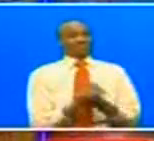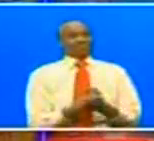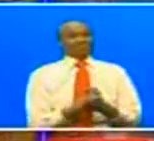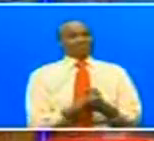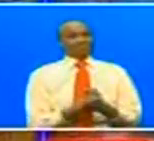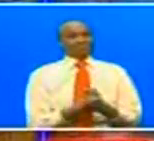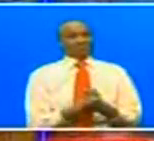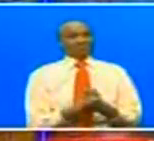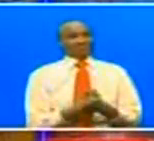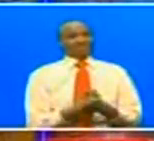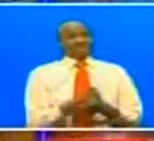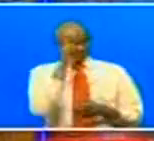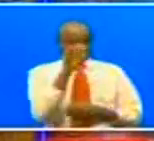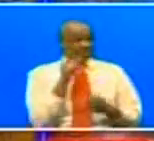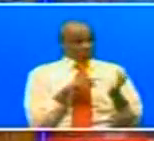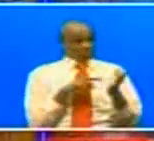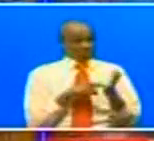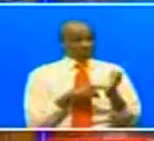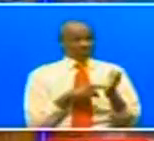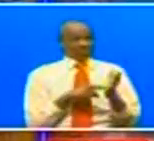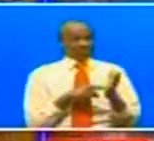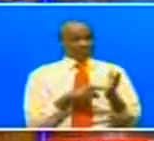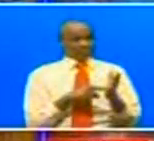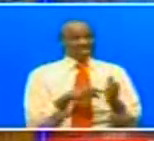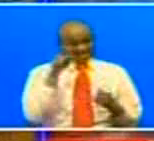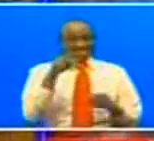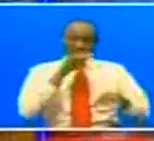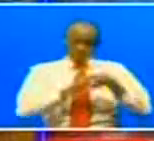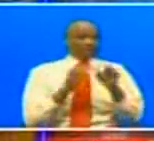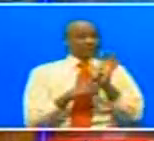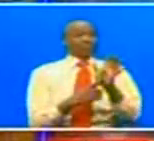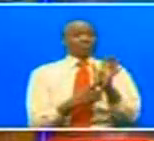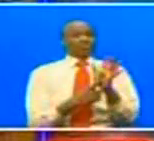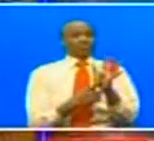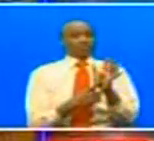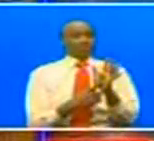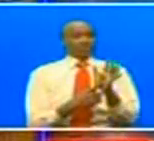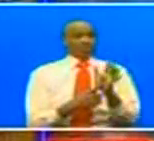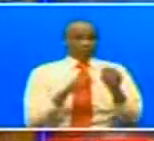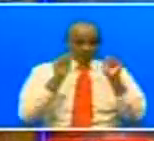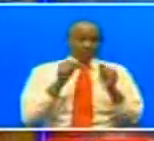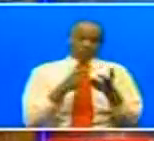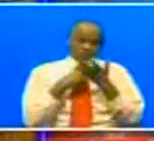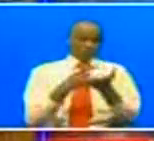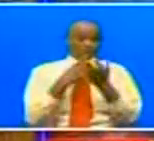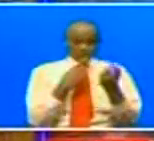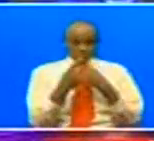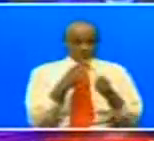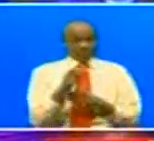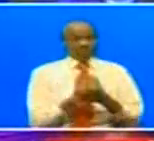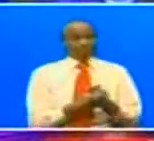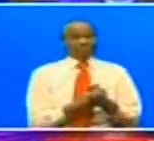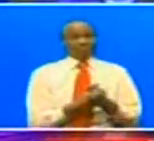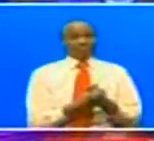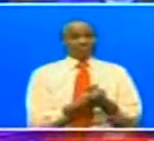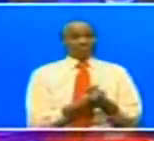Well, look, serious points. Yeah. Serious points. Yes. That is a good example as well. Right. You know, we can talk about the corruption piece. But folks were jailed over there,